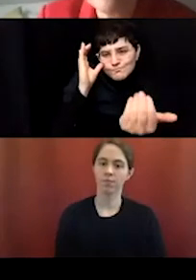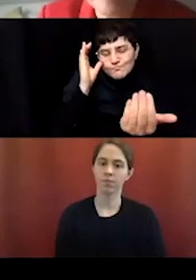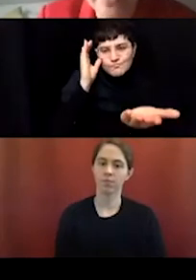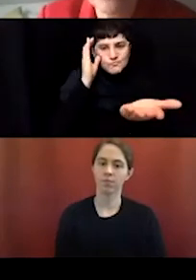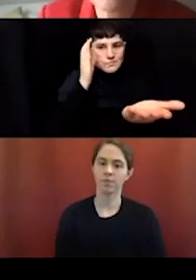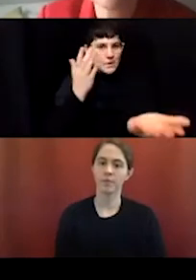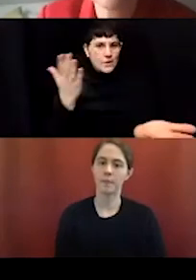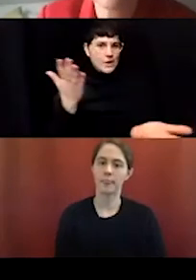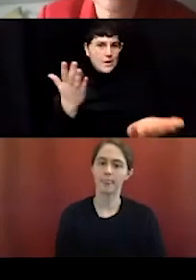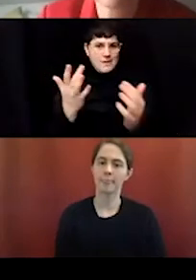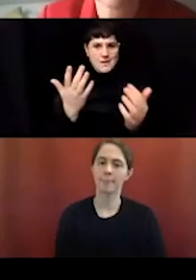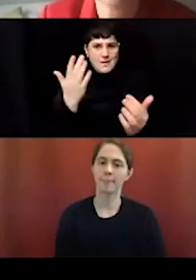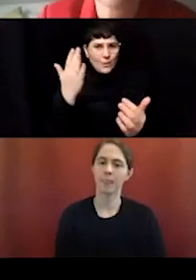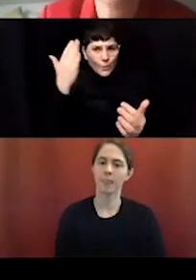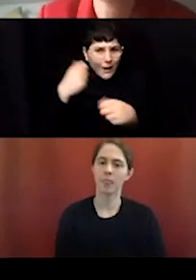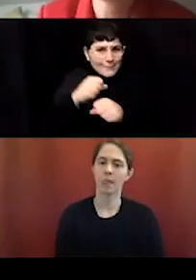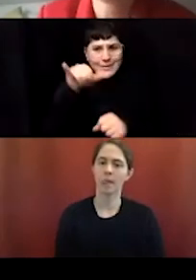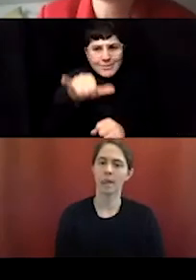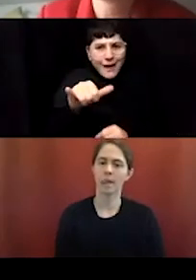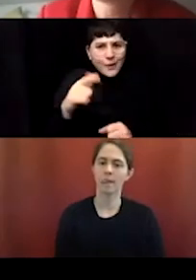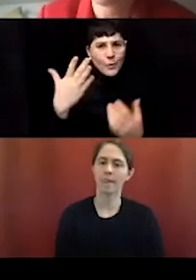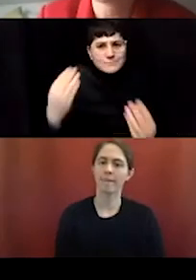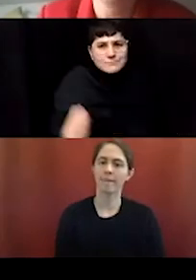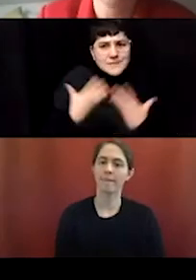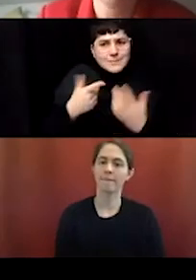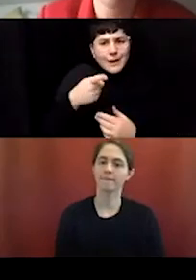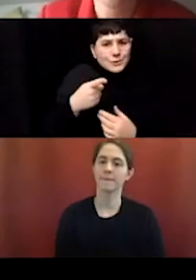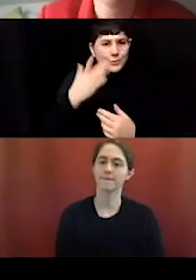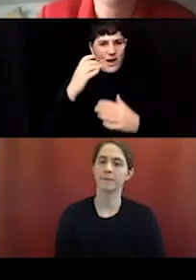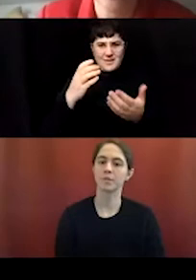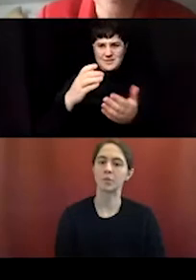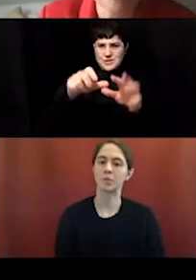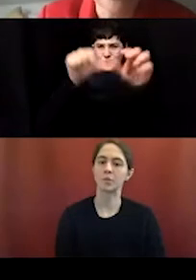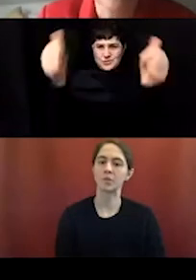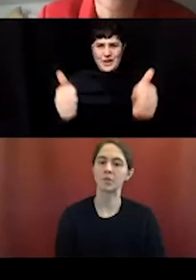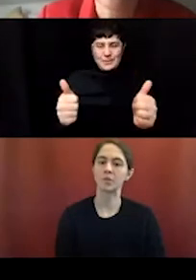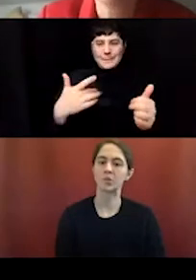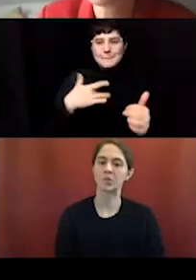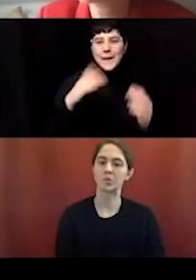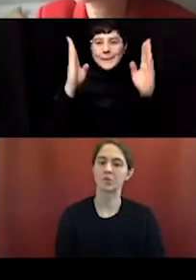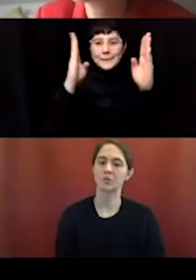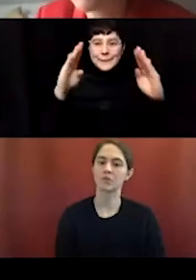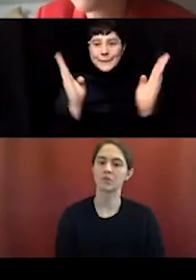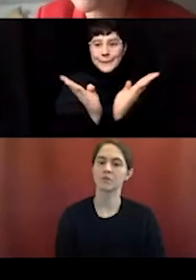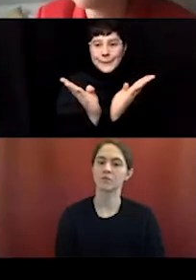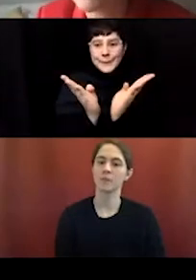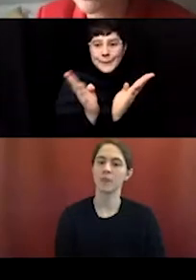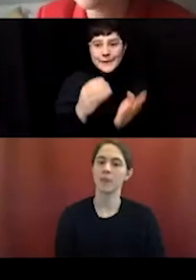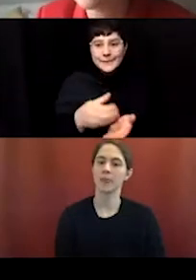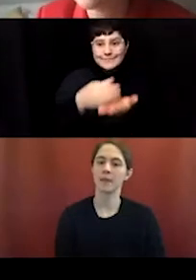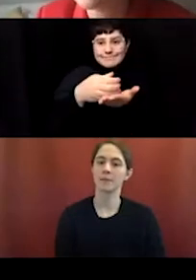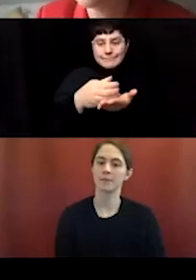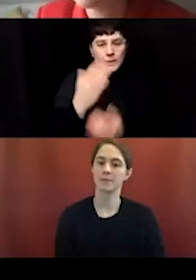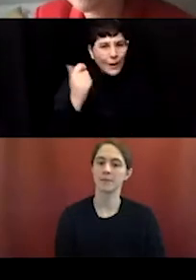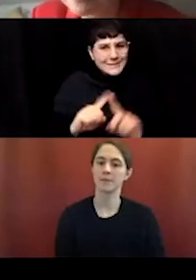what inspired him to make such a different shape for a Kiddush cup, and what is the story behind